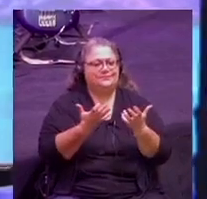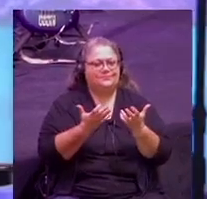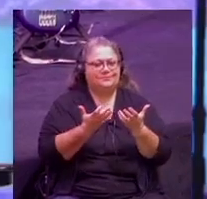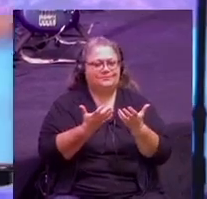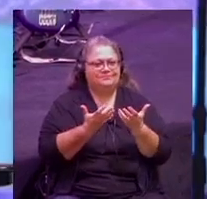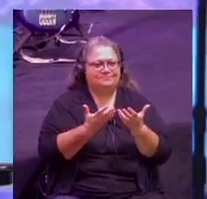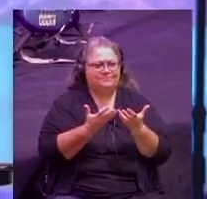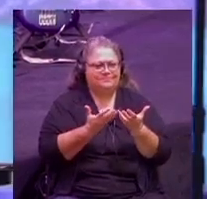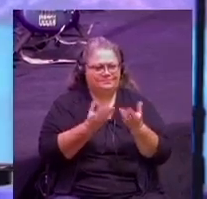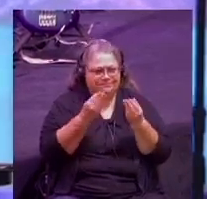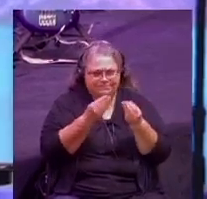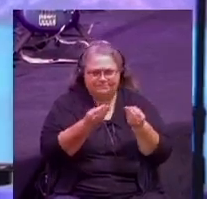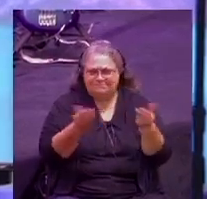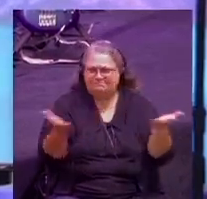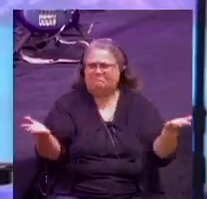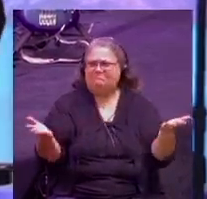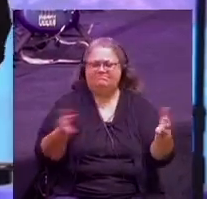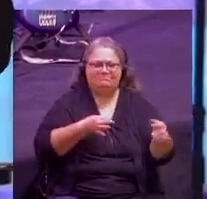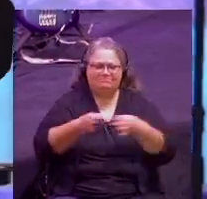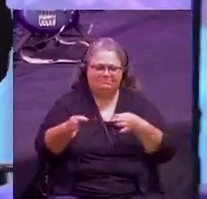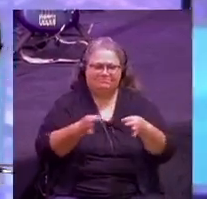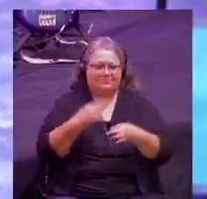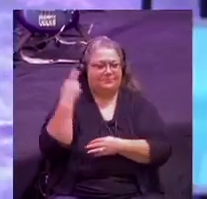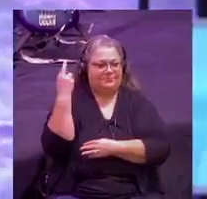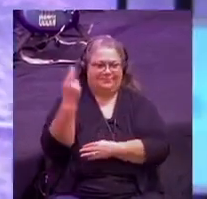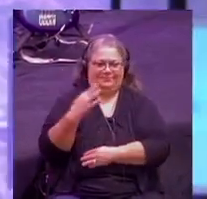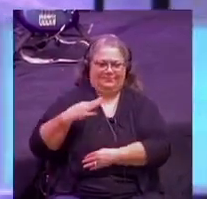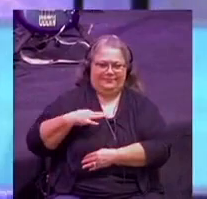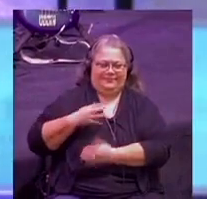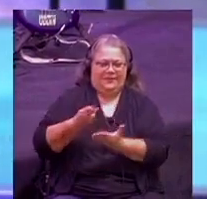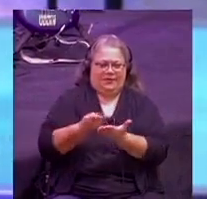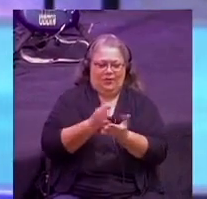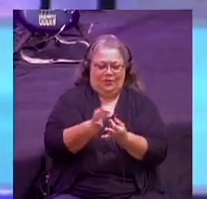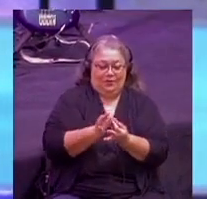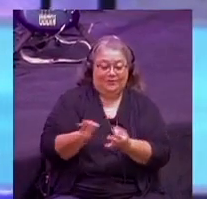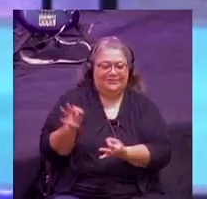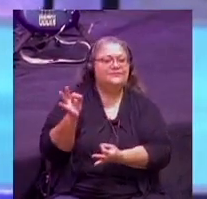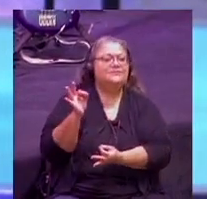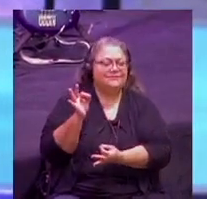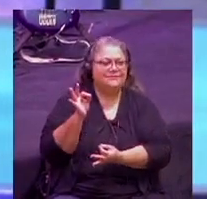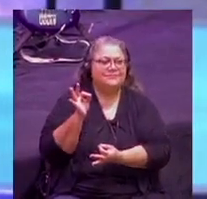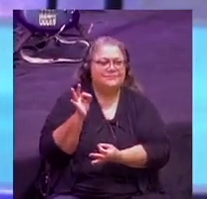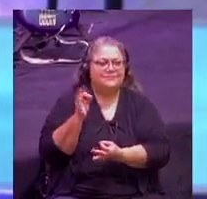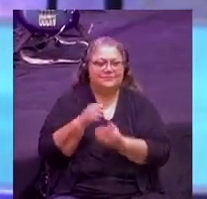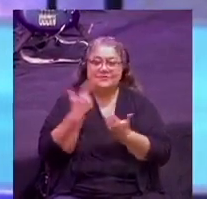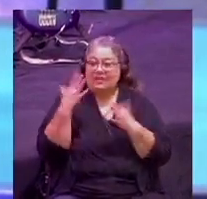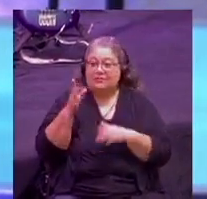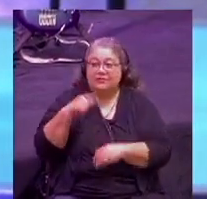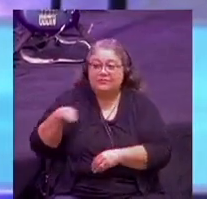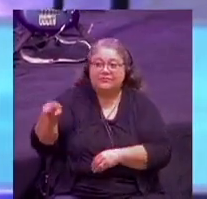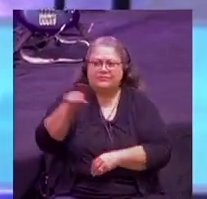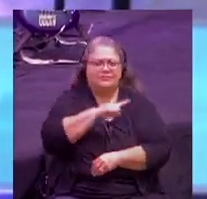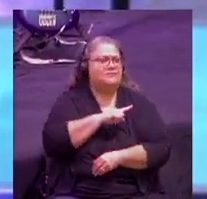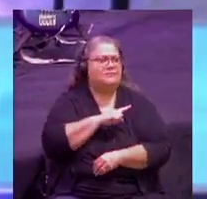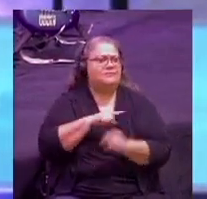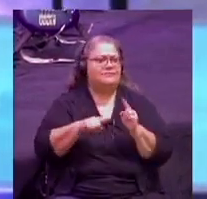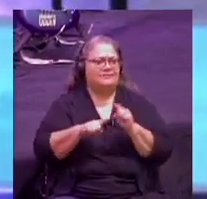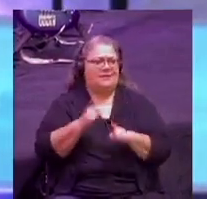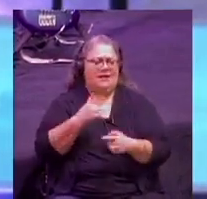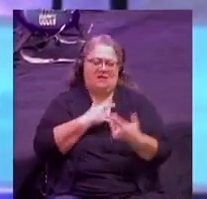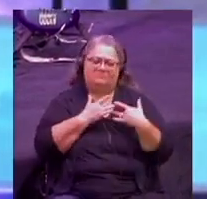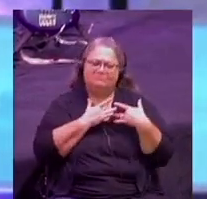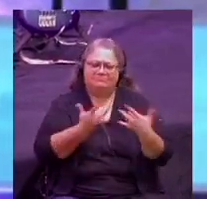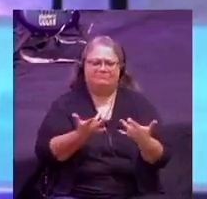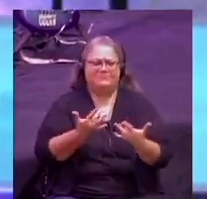you the purpose, some of the benefits of the Holy Spirit. You know, I don't know about you, but I tend to have